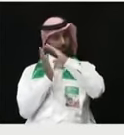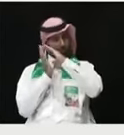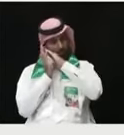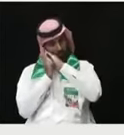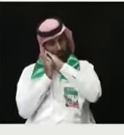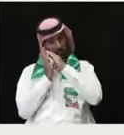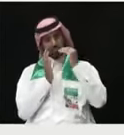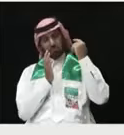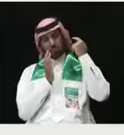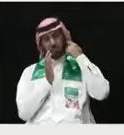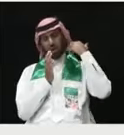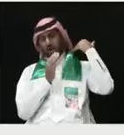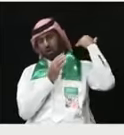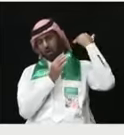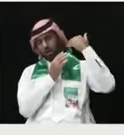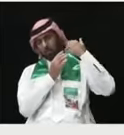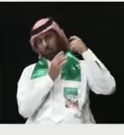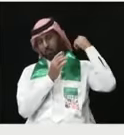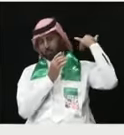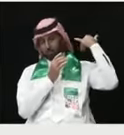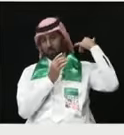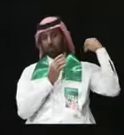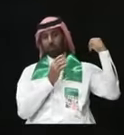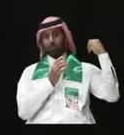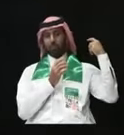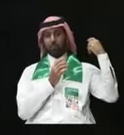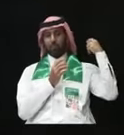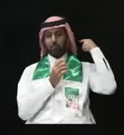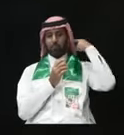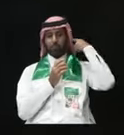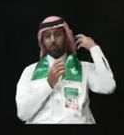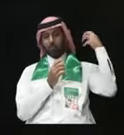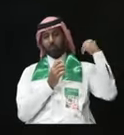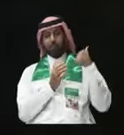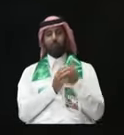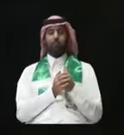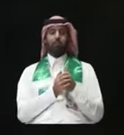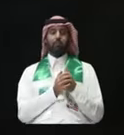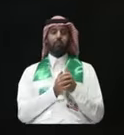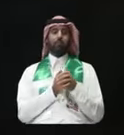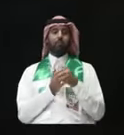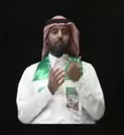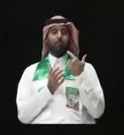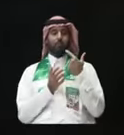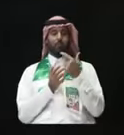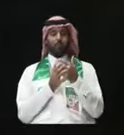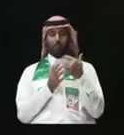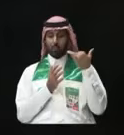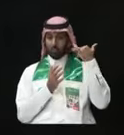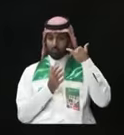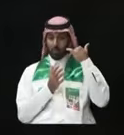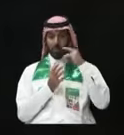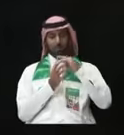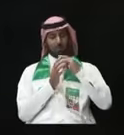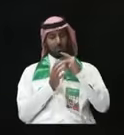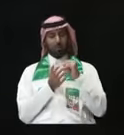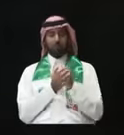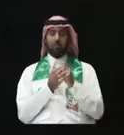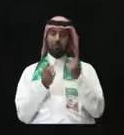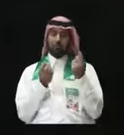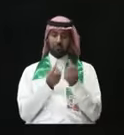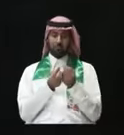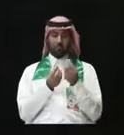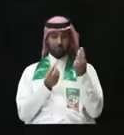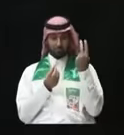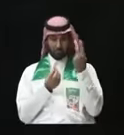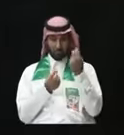sleeping. Whether was or were, you can choose based on the pronoun itself. I was sleeping. They were playing or